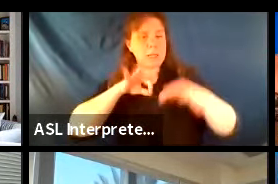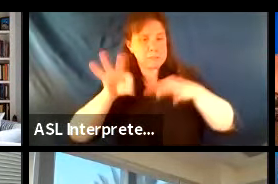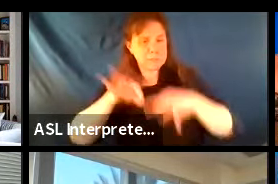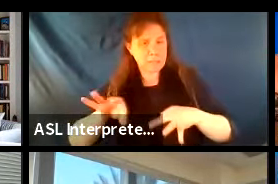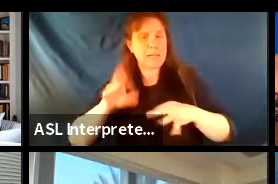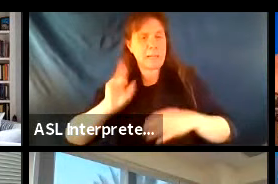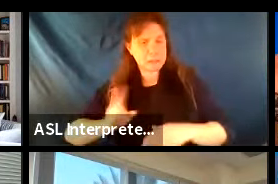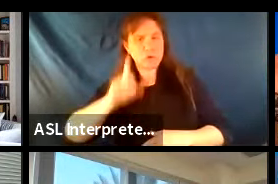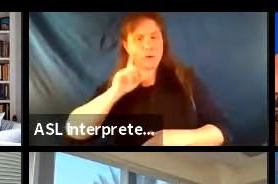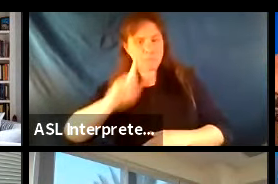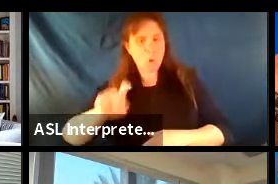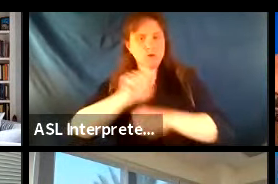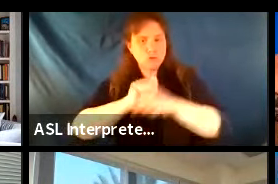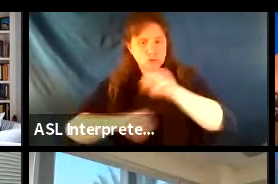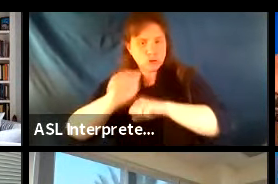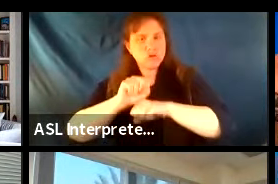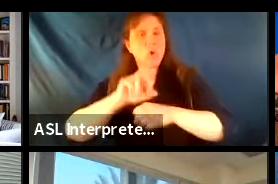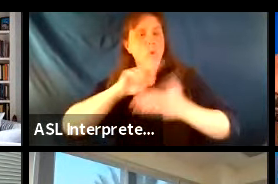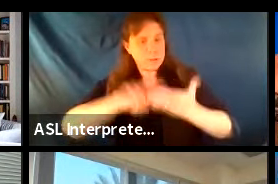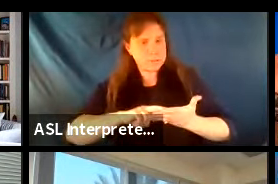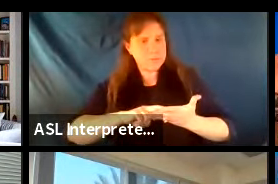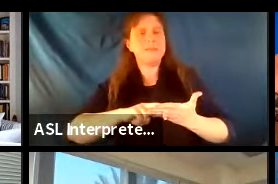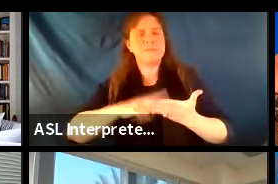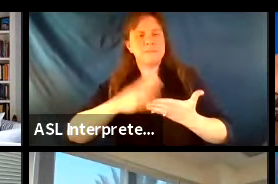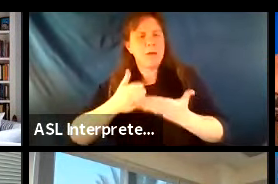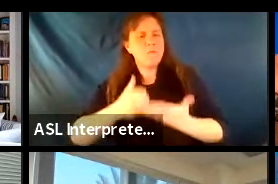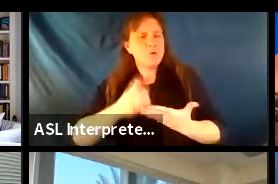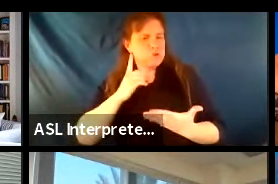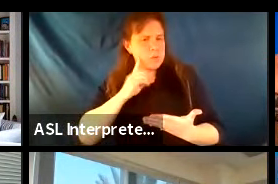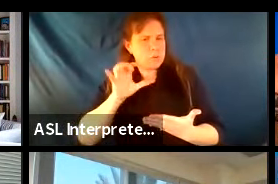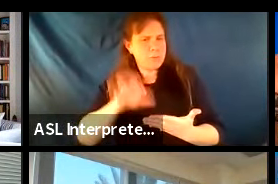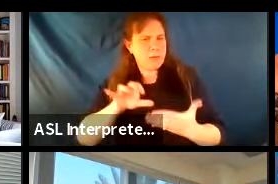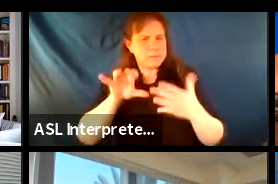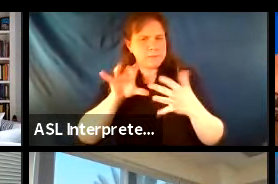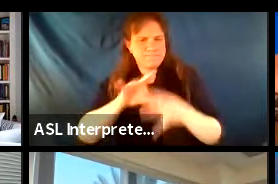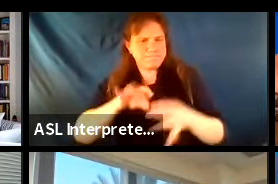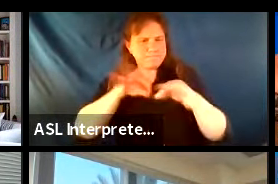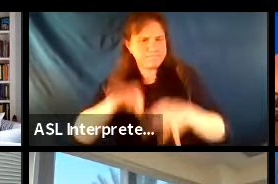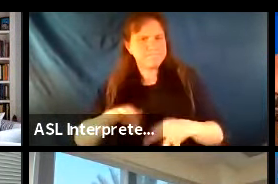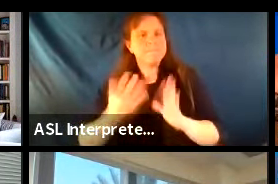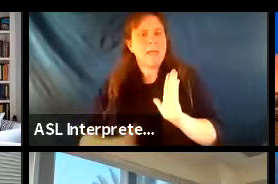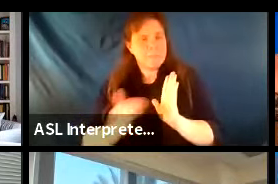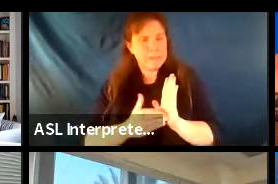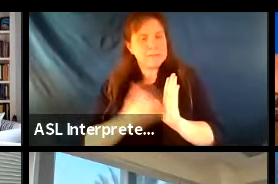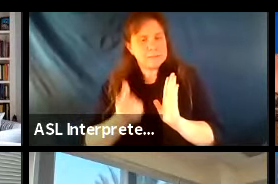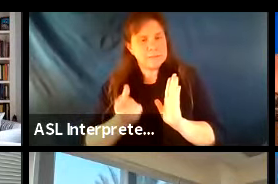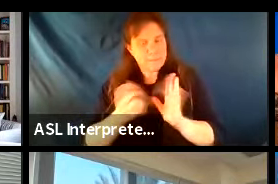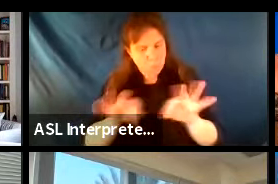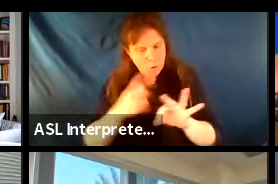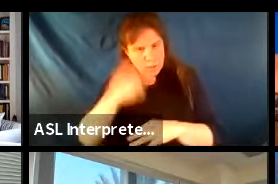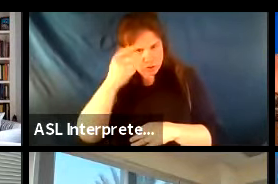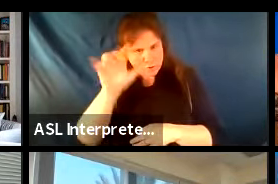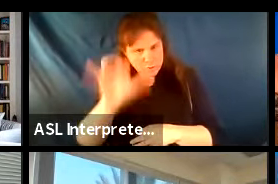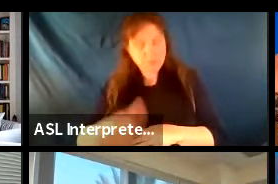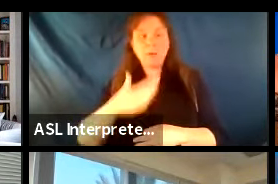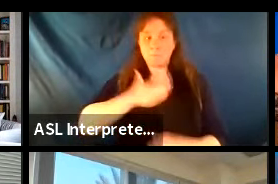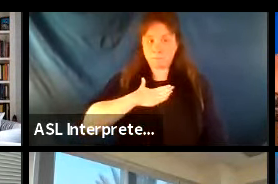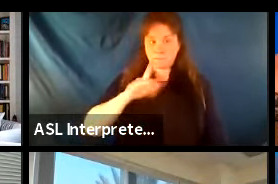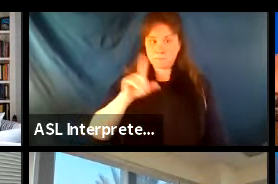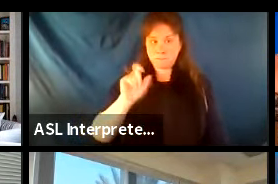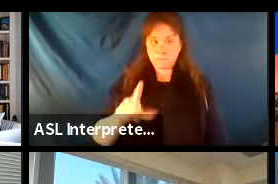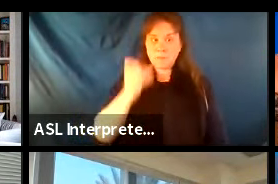just really helpful to hear that framing over and over again, because it's so important that we understand that in this conversation. My question is really if you can